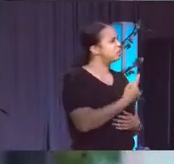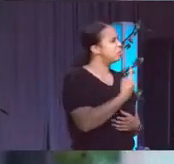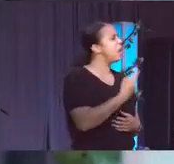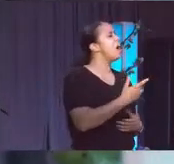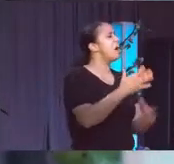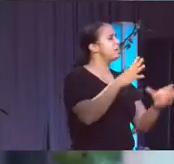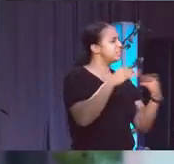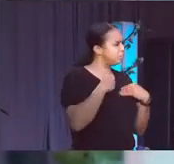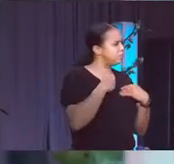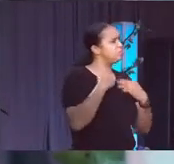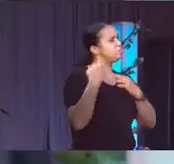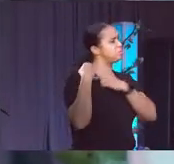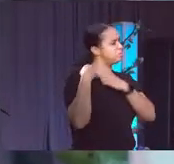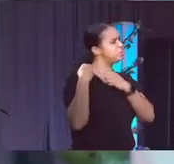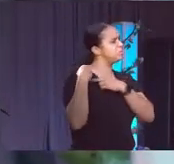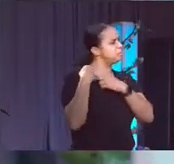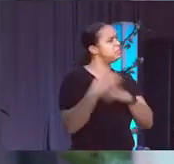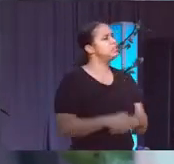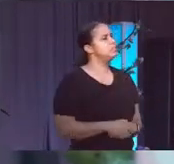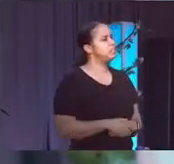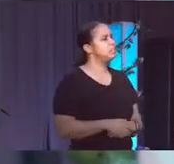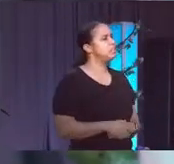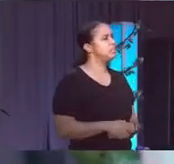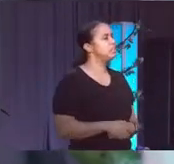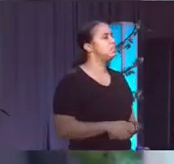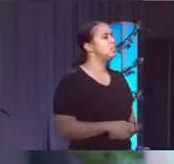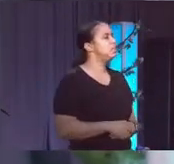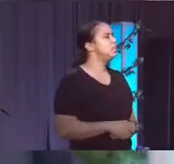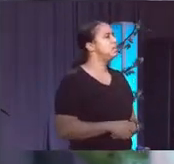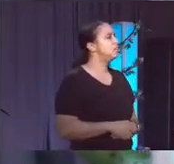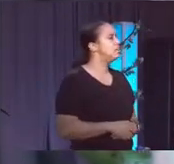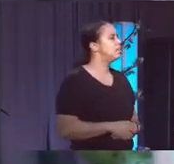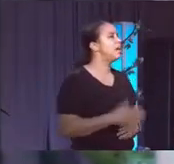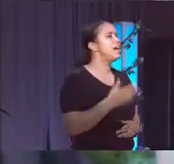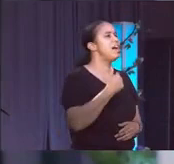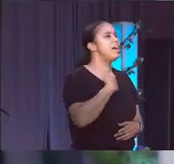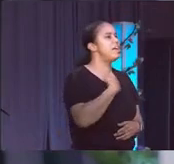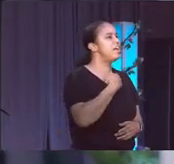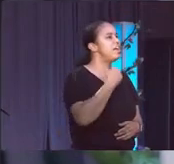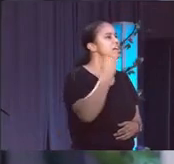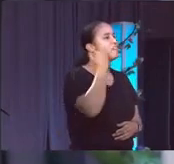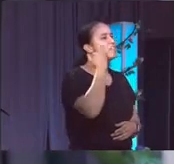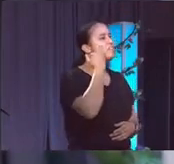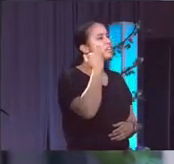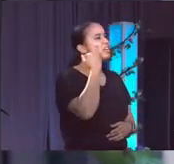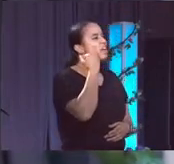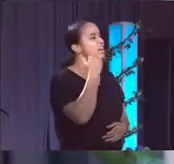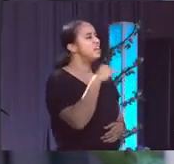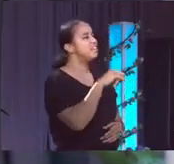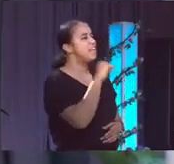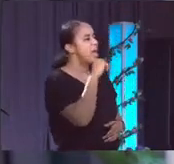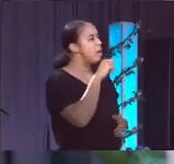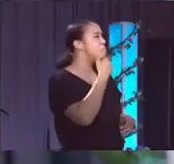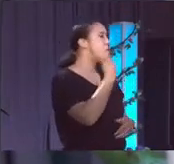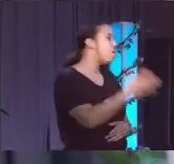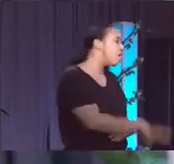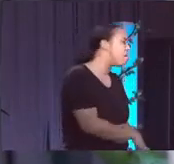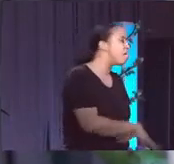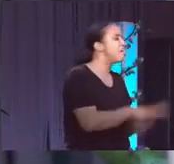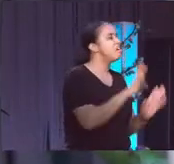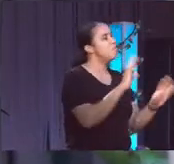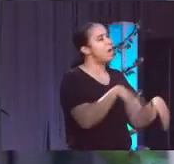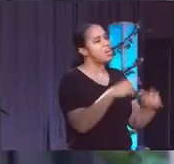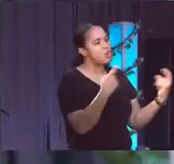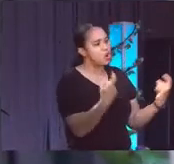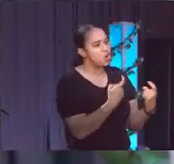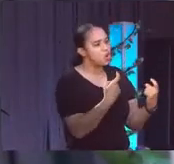accept the responsibility for my sin? I done dismissed it as if it wasn't a thing, as if it wasn't that deep, it wasn't that bad. Well, I ain't